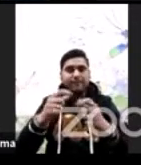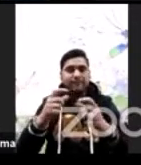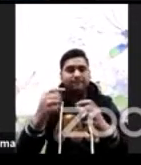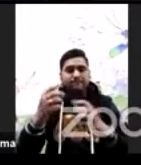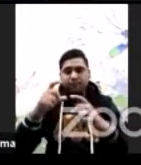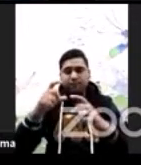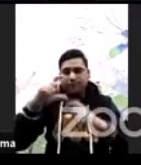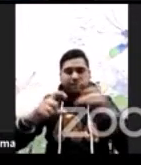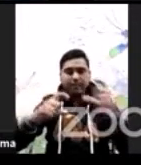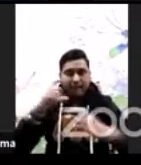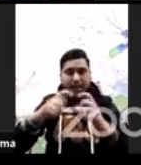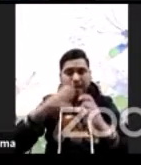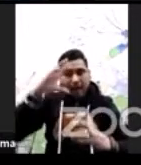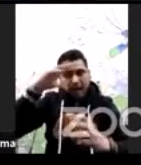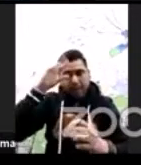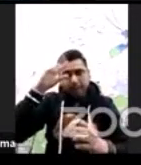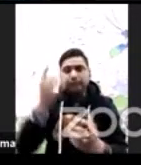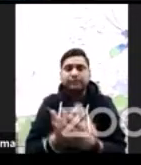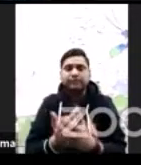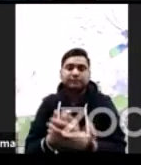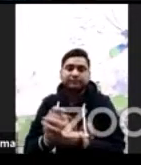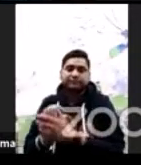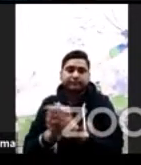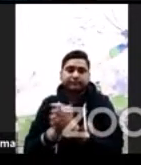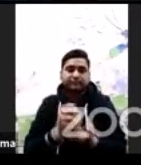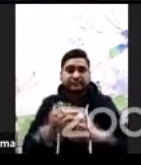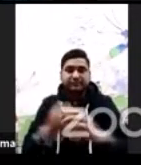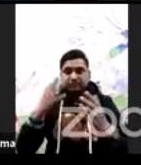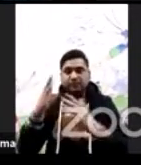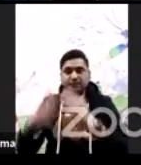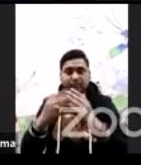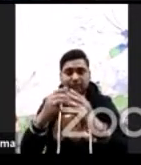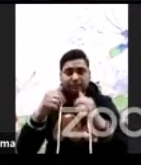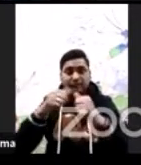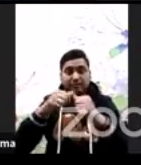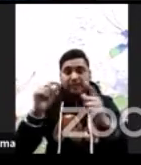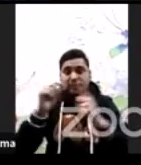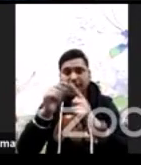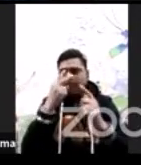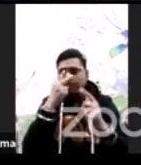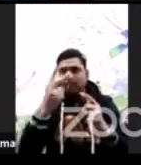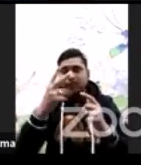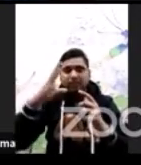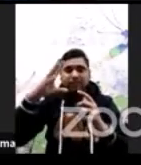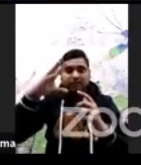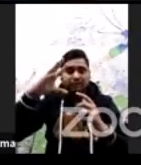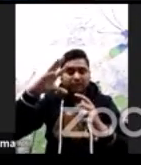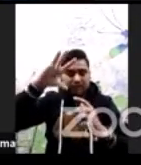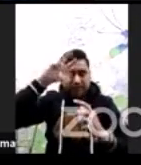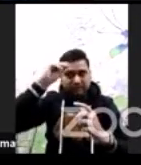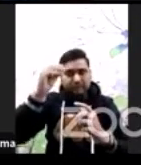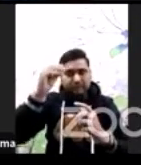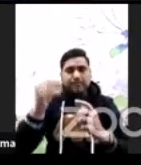marginalized society into the mainstream by giving them new skills and new skills